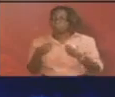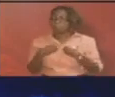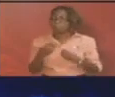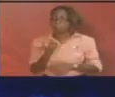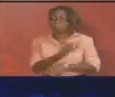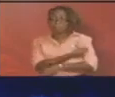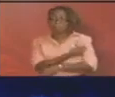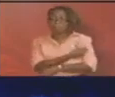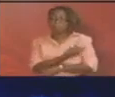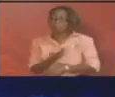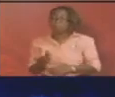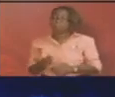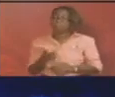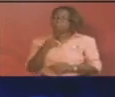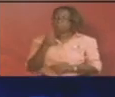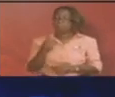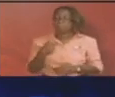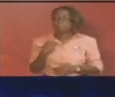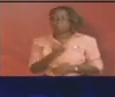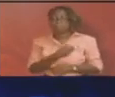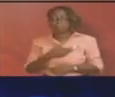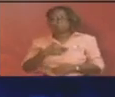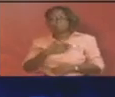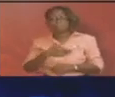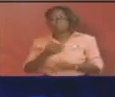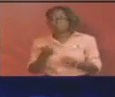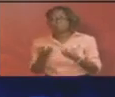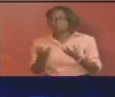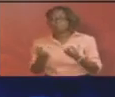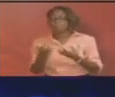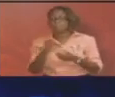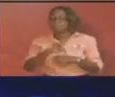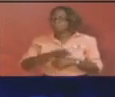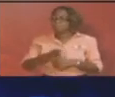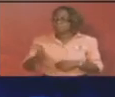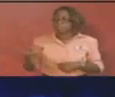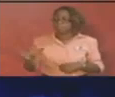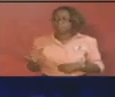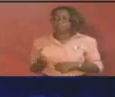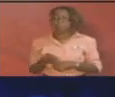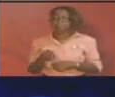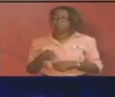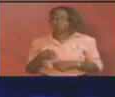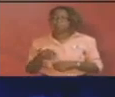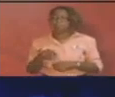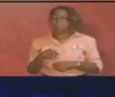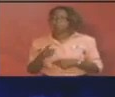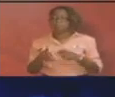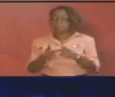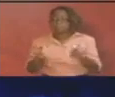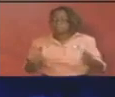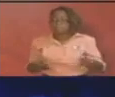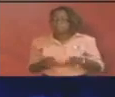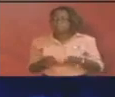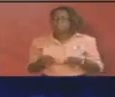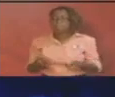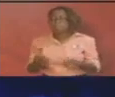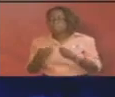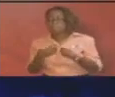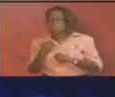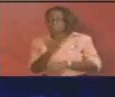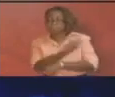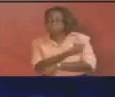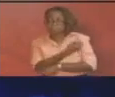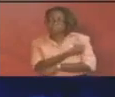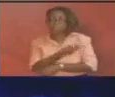right now that the ministry is considering? And secondly, out of this letter, they have authorized a